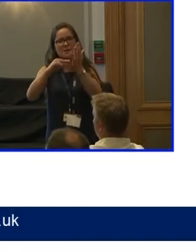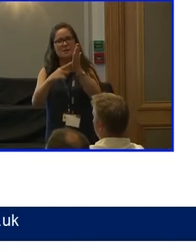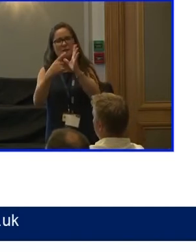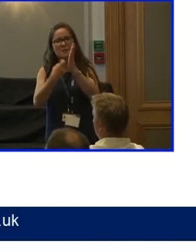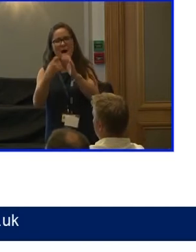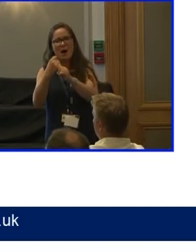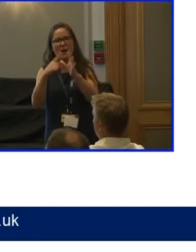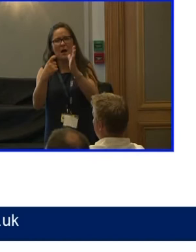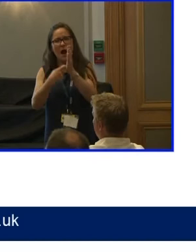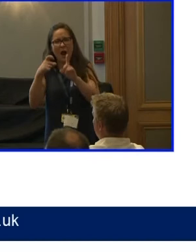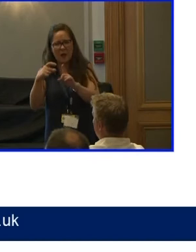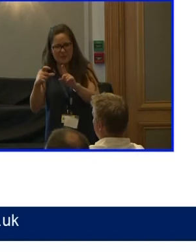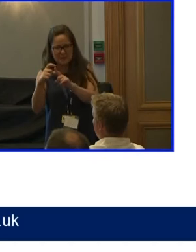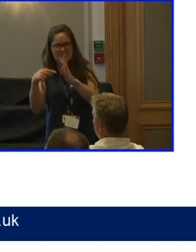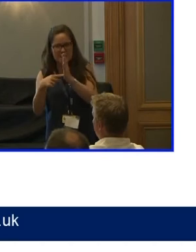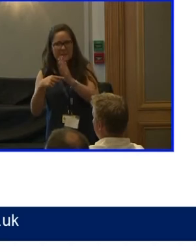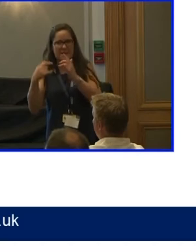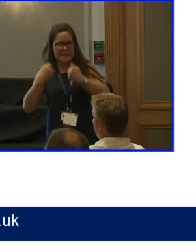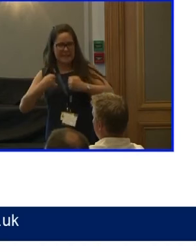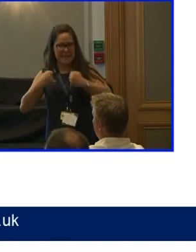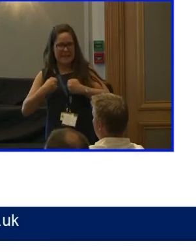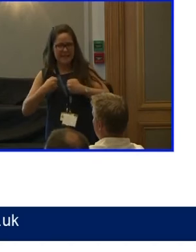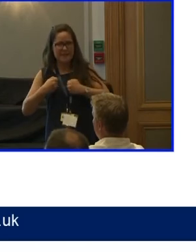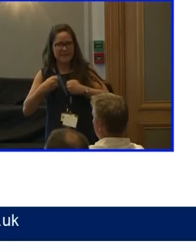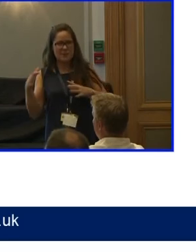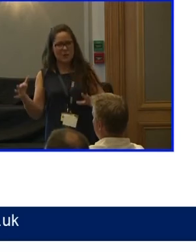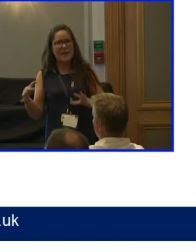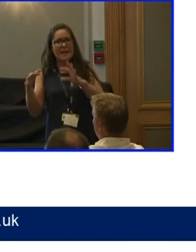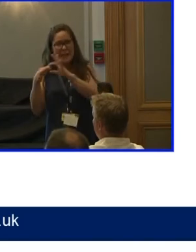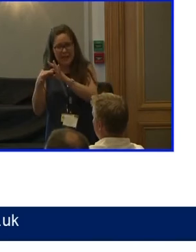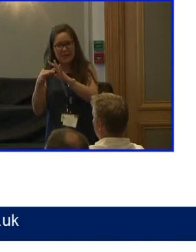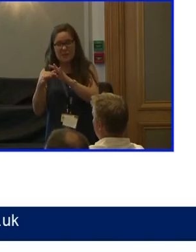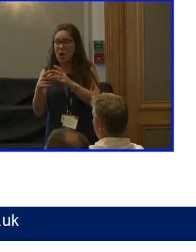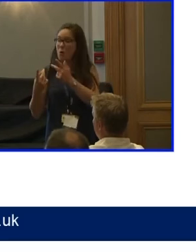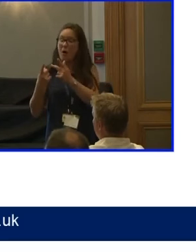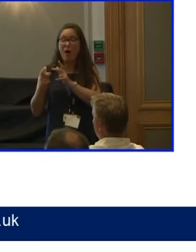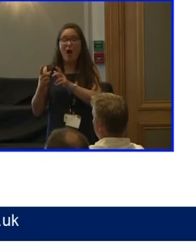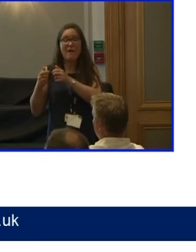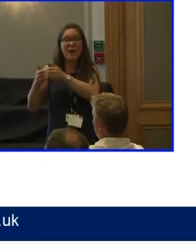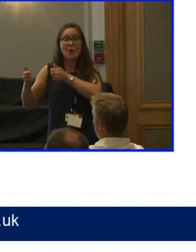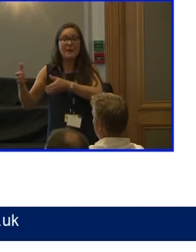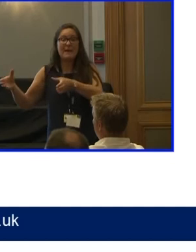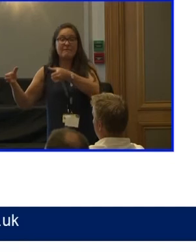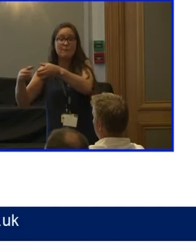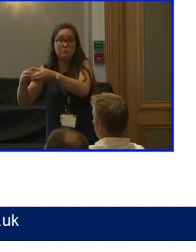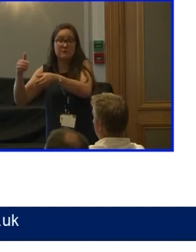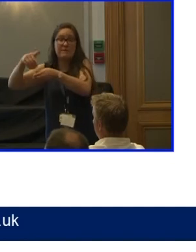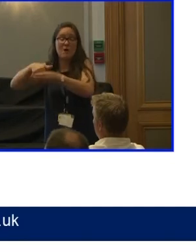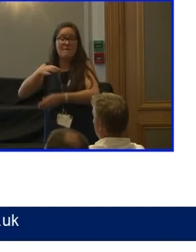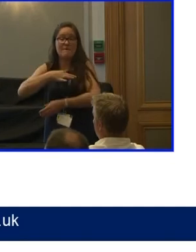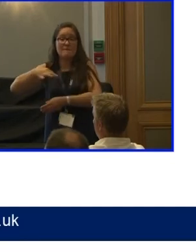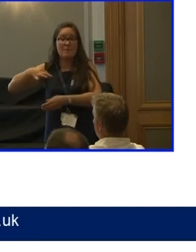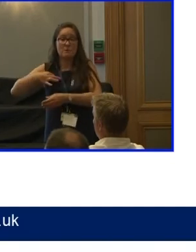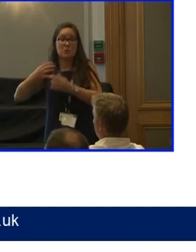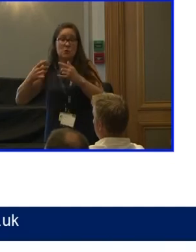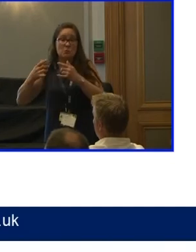is a study that's been conducted by J-Site, a pharmaceutical company, which is looking at or performed an early phase study looking